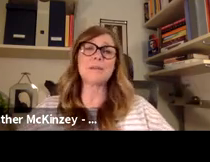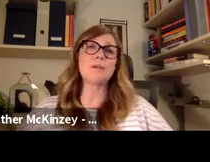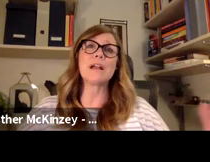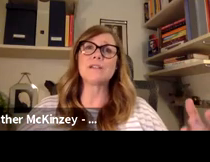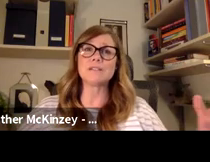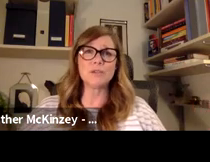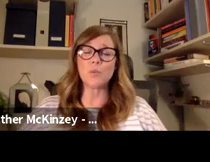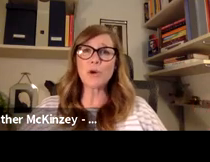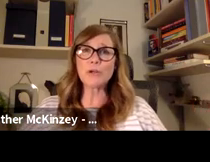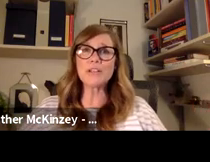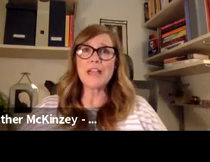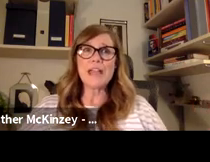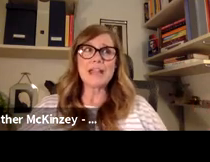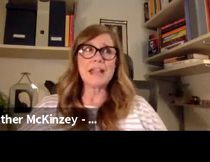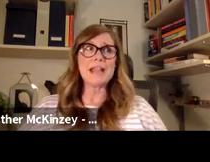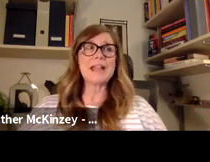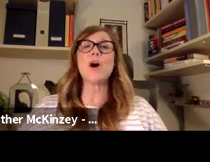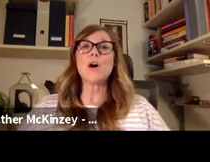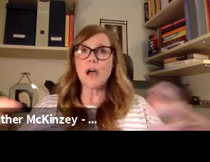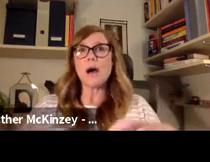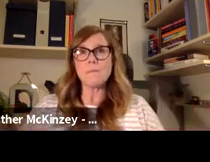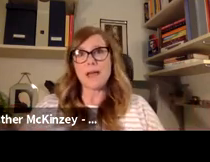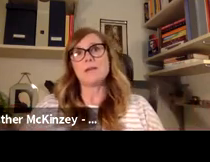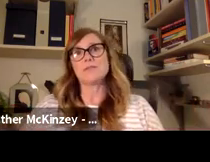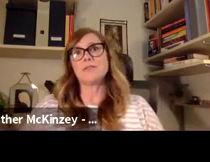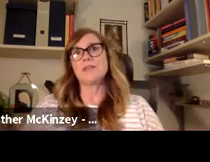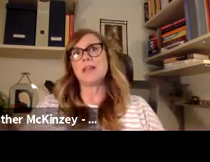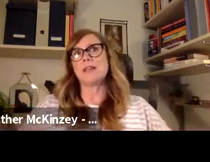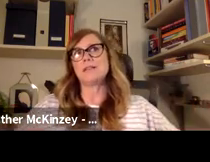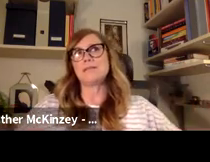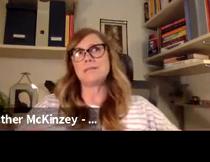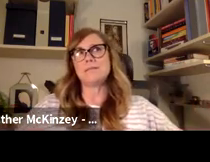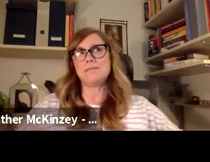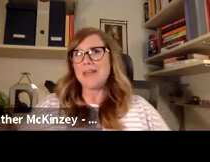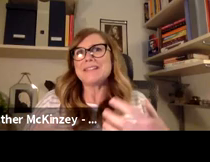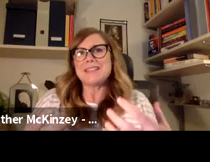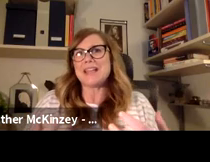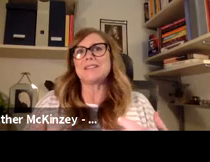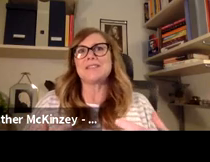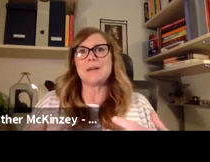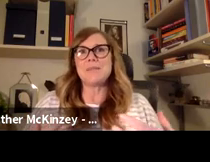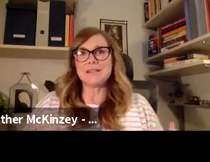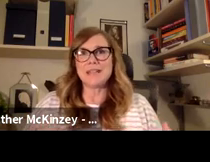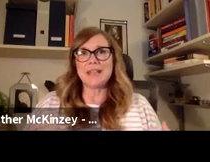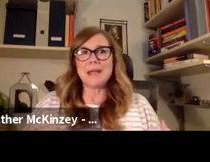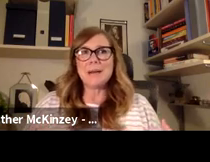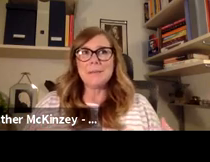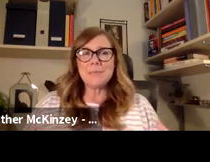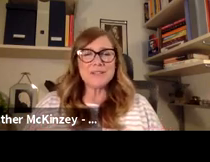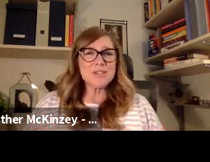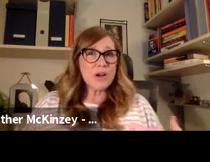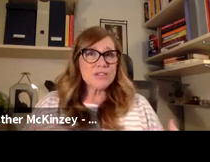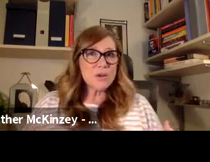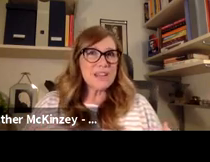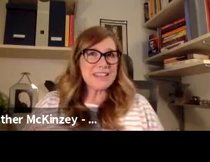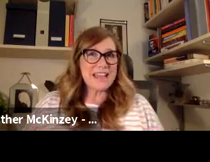is happening around us in the world. It all compounds and makes things messy. But